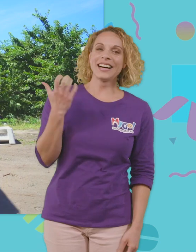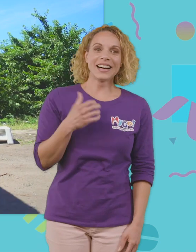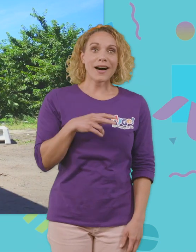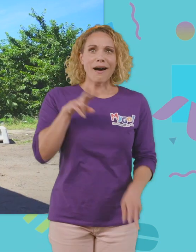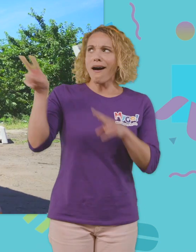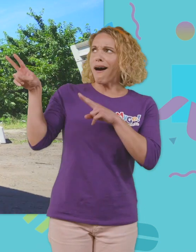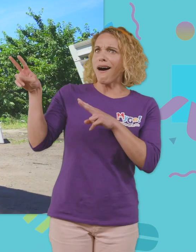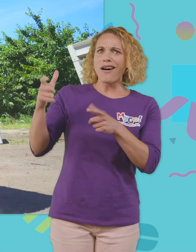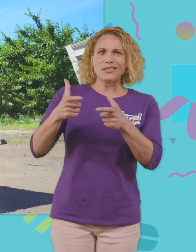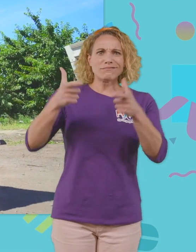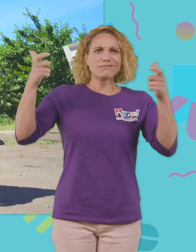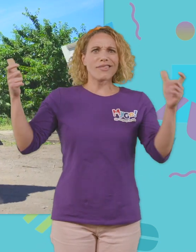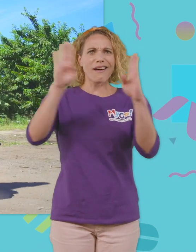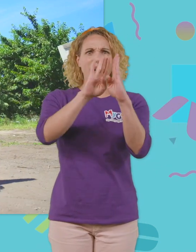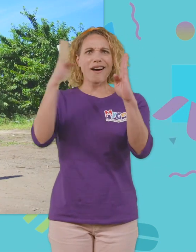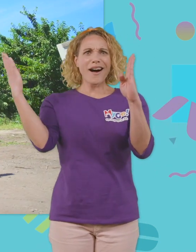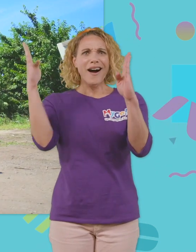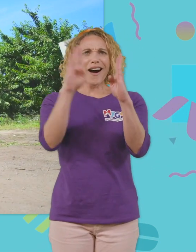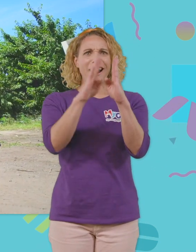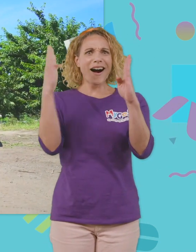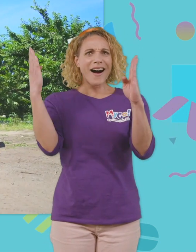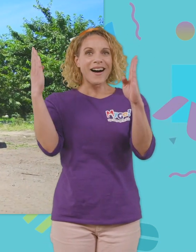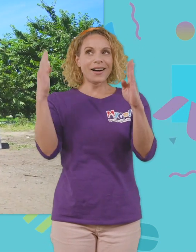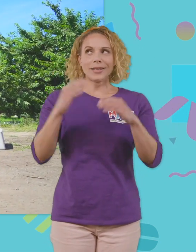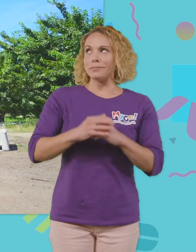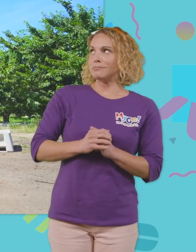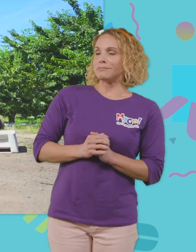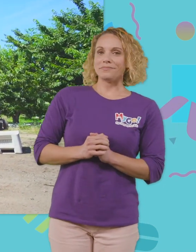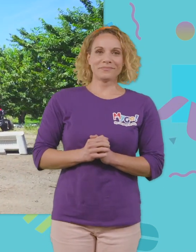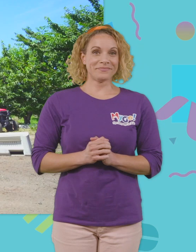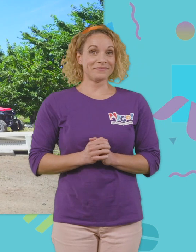Whoa! Look at this giant door. Whoa!